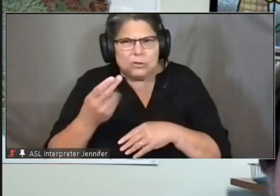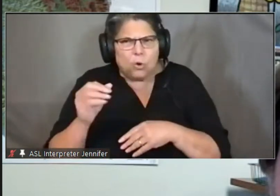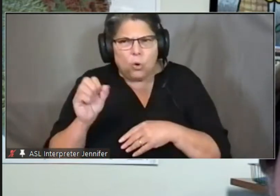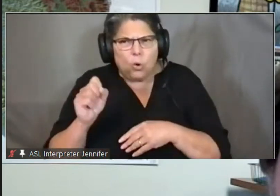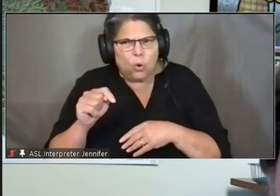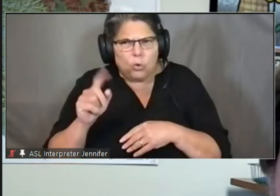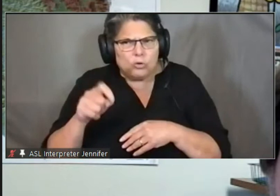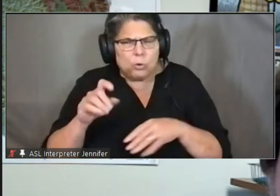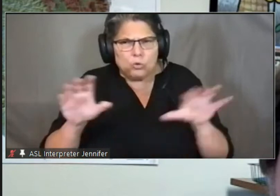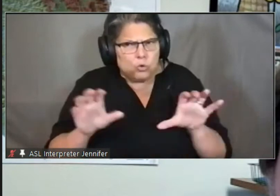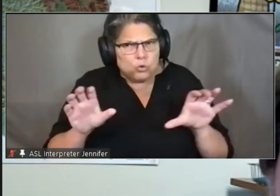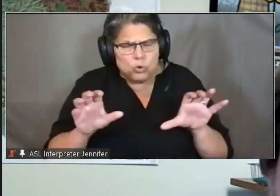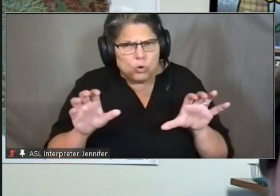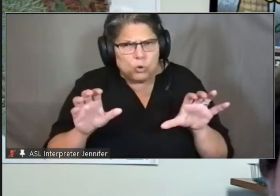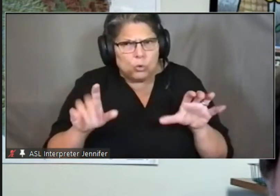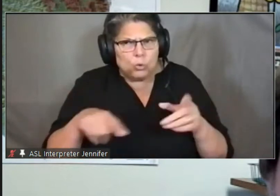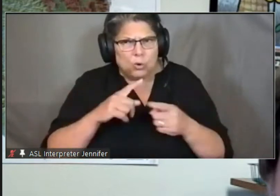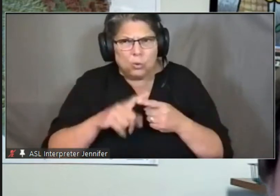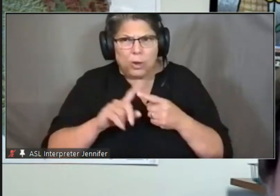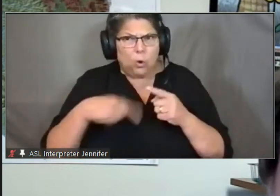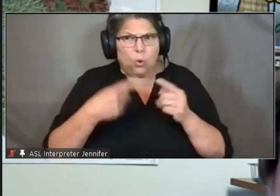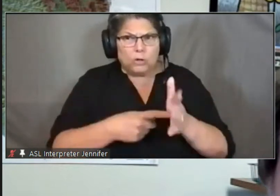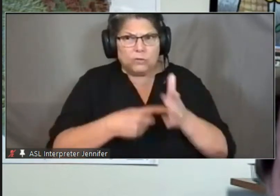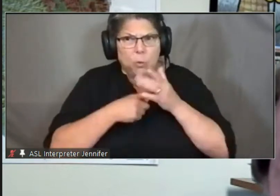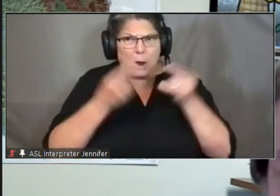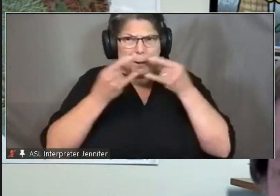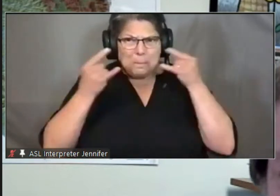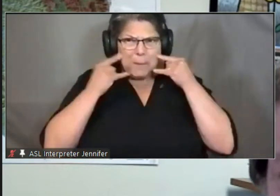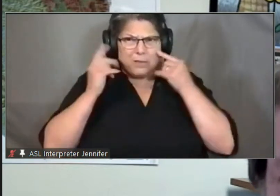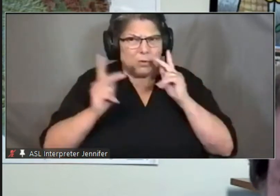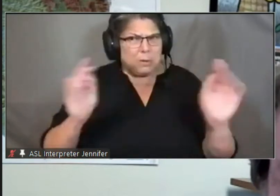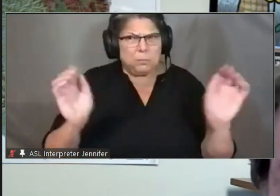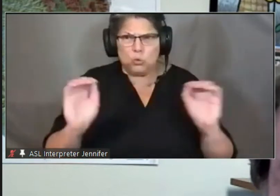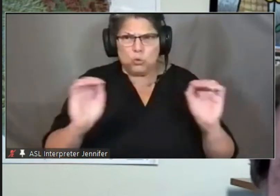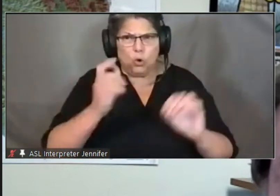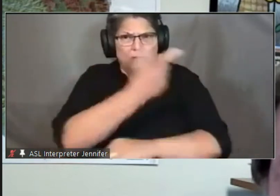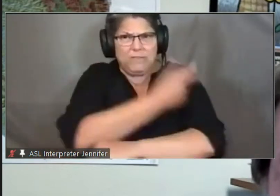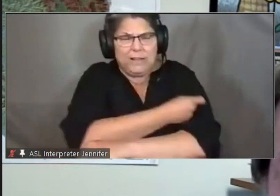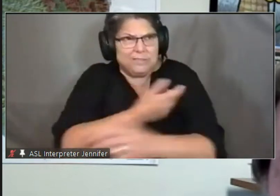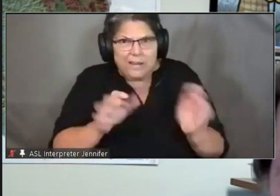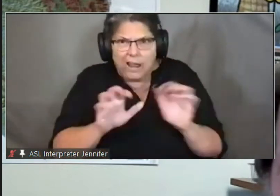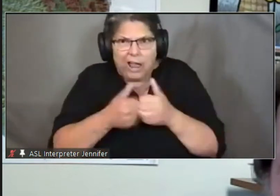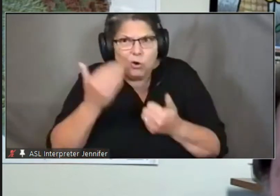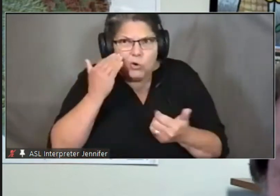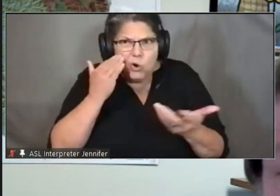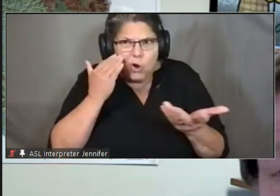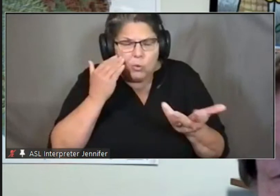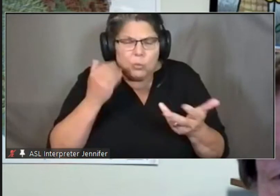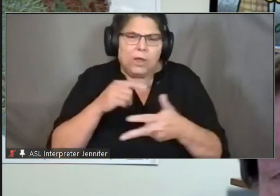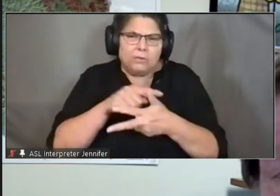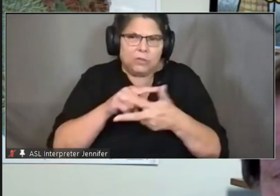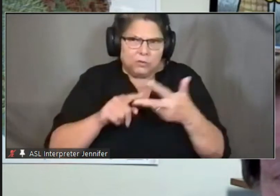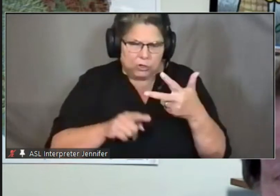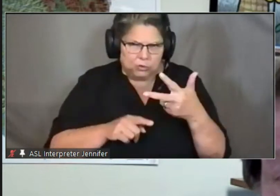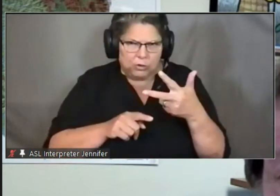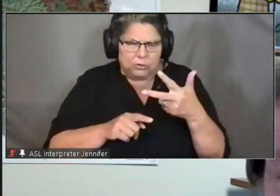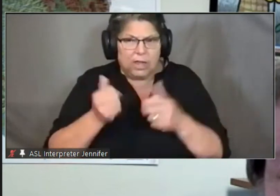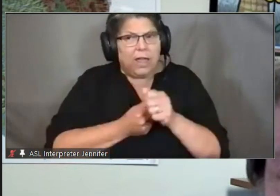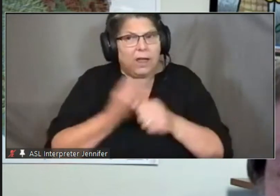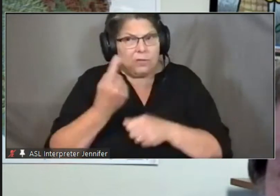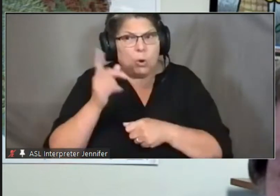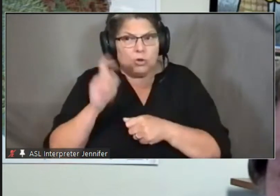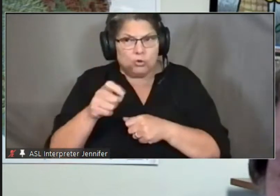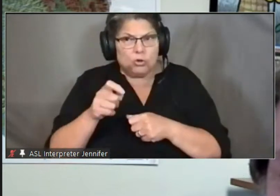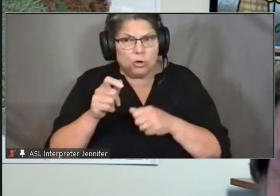where masks are required only for unvaccinated people? There are three choices. First of all, everyone should be posting